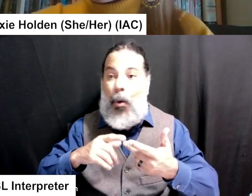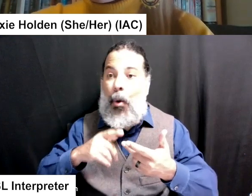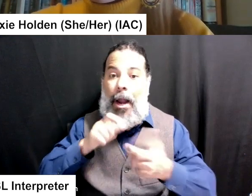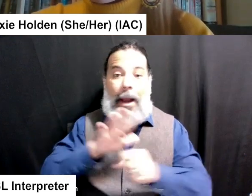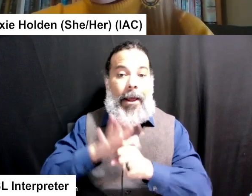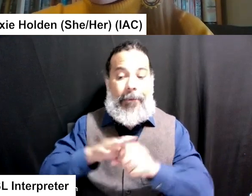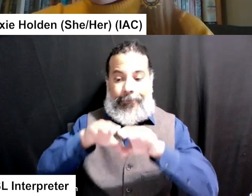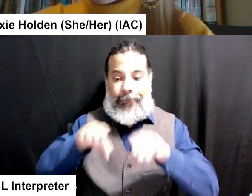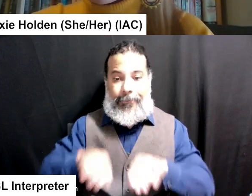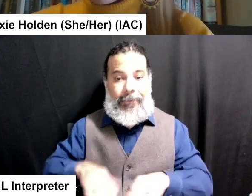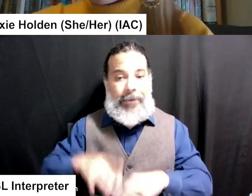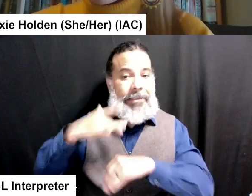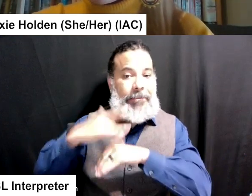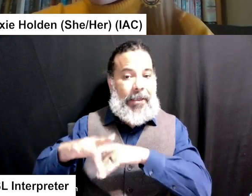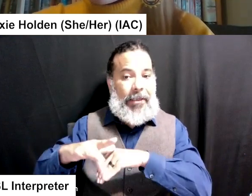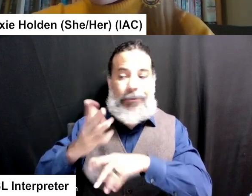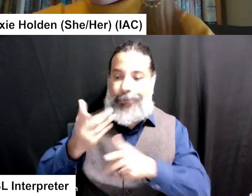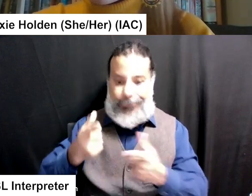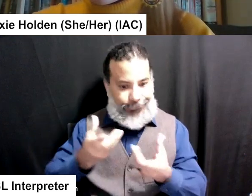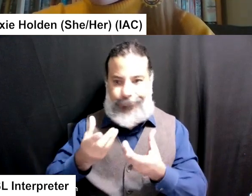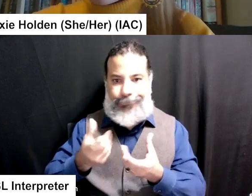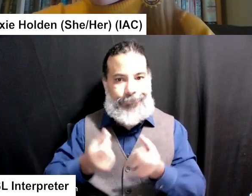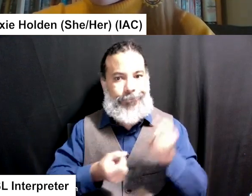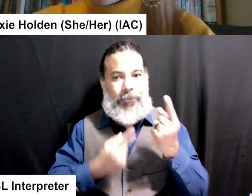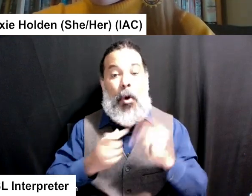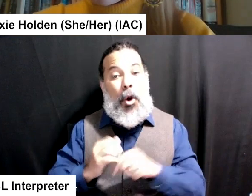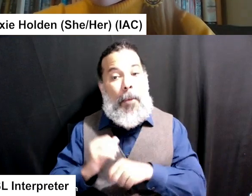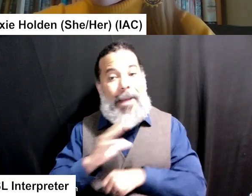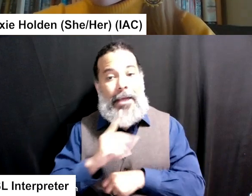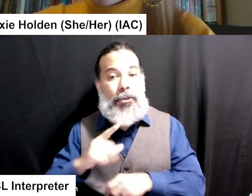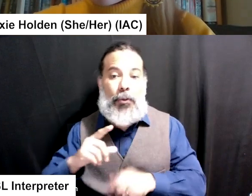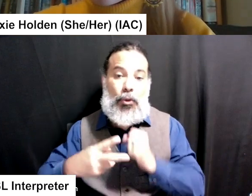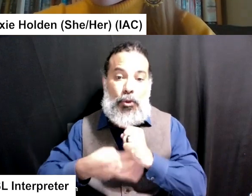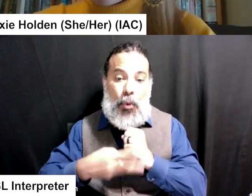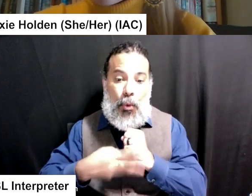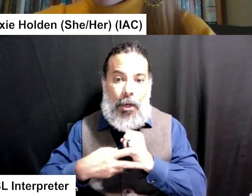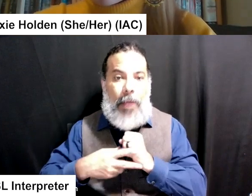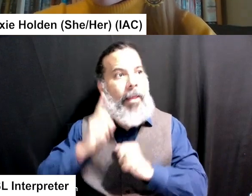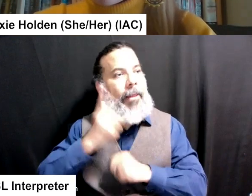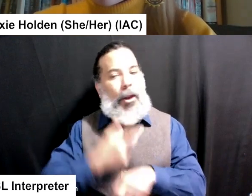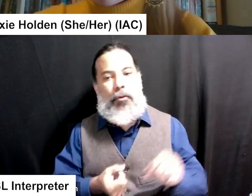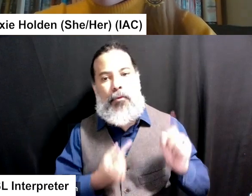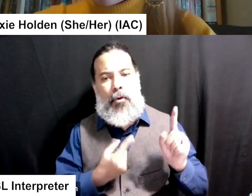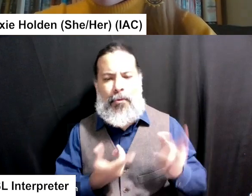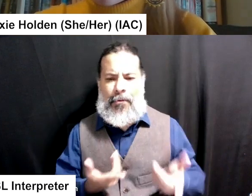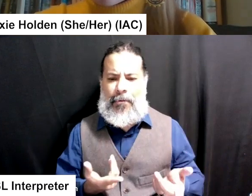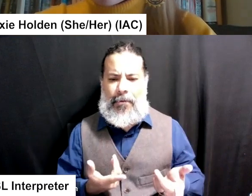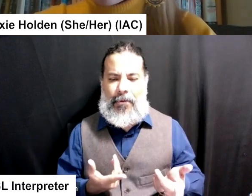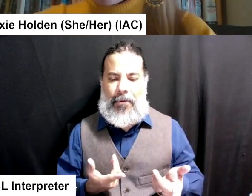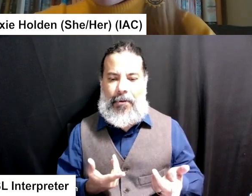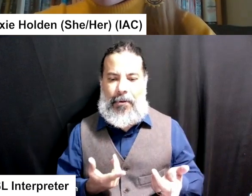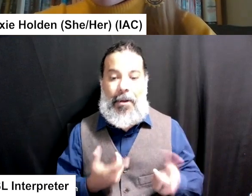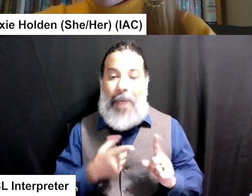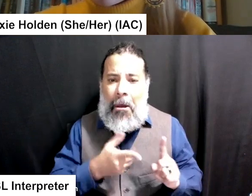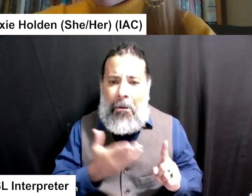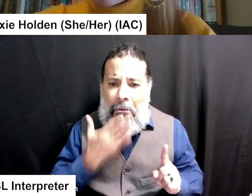shelf. For whatever reason, is gonna go back into storage to be thrown out. But this is really good